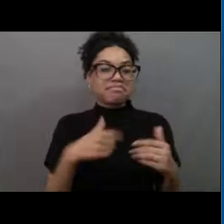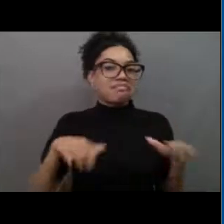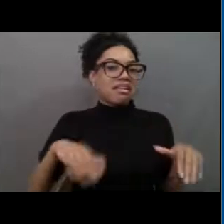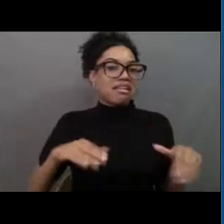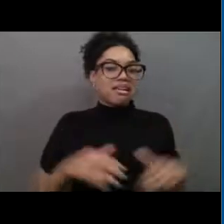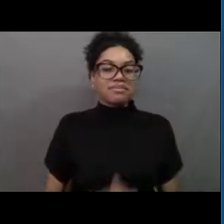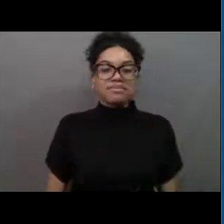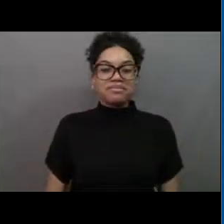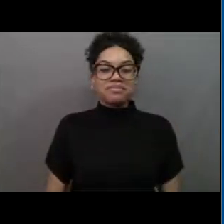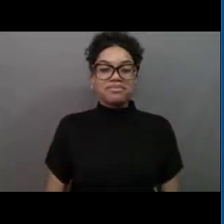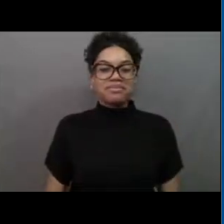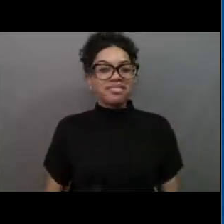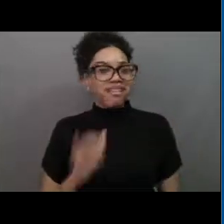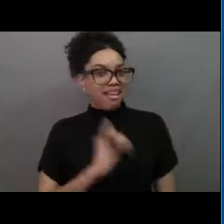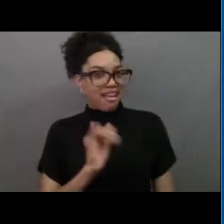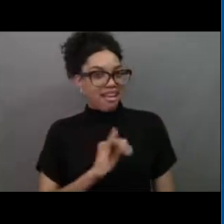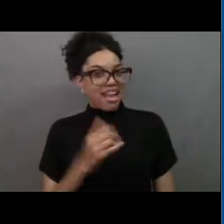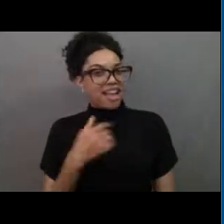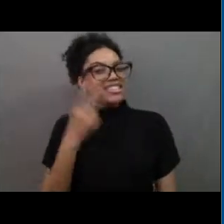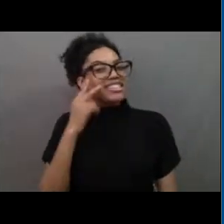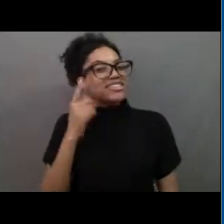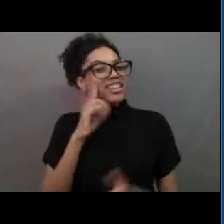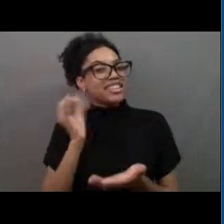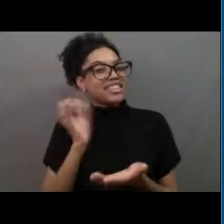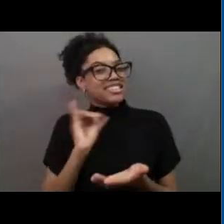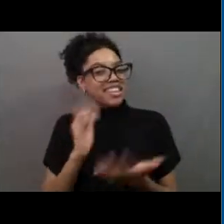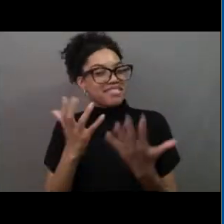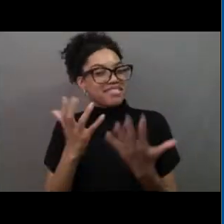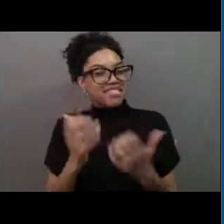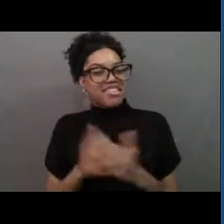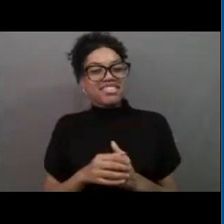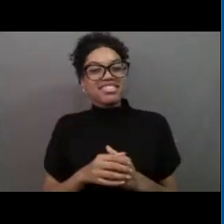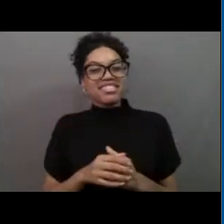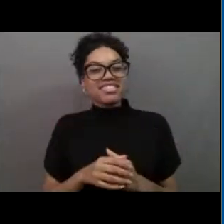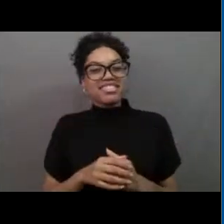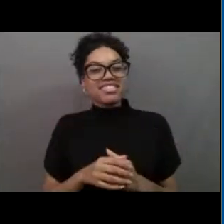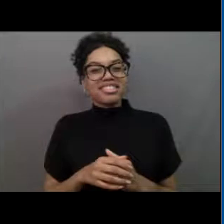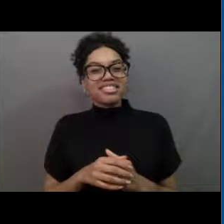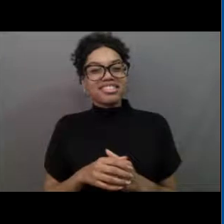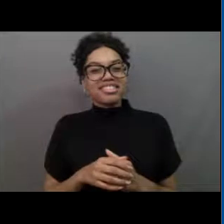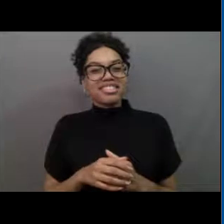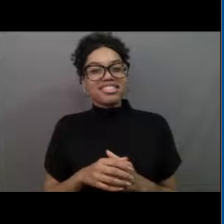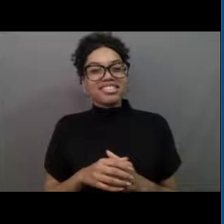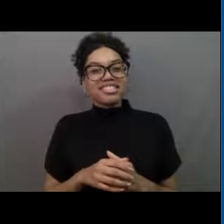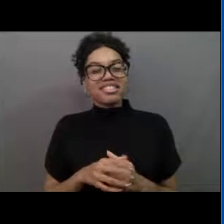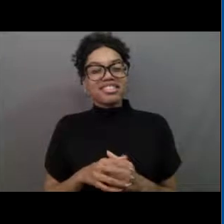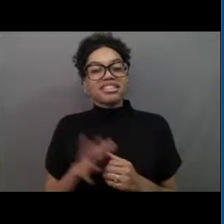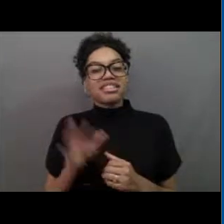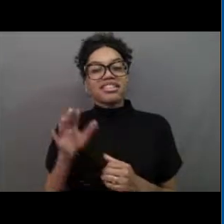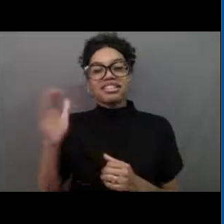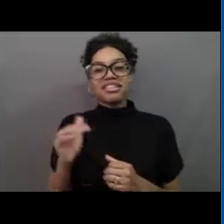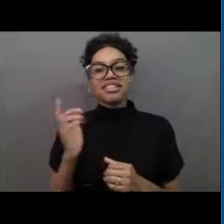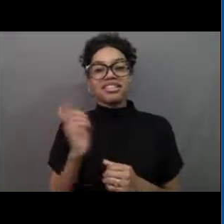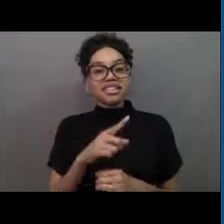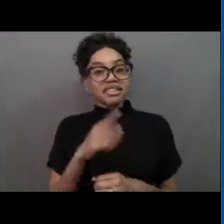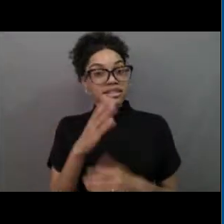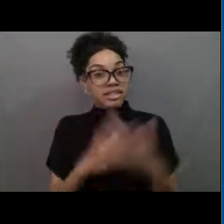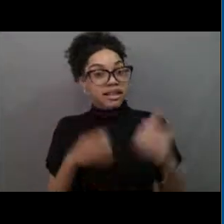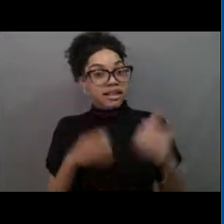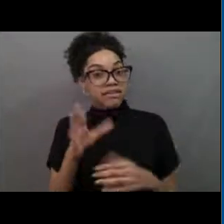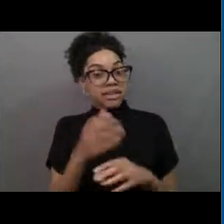Excellent. Well, I'm going to have to look that up and see what it looks like when we get off. Olive is wondering, do some fish get their colors based on